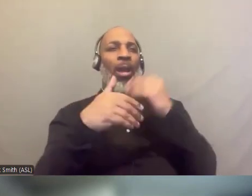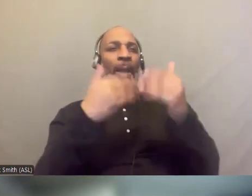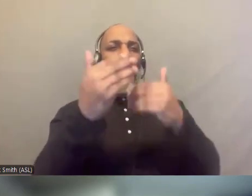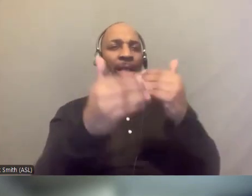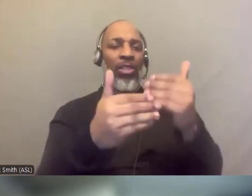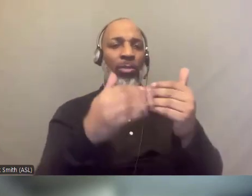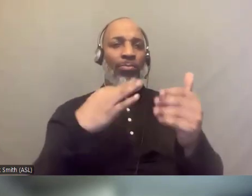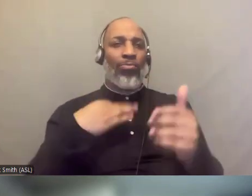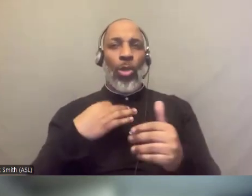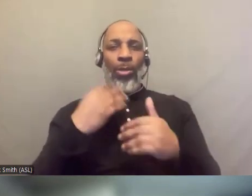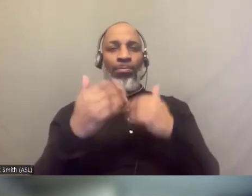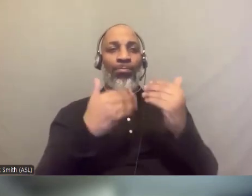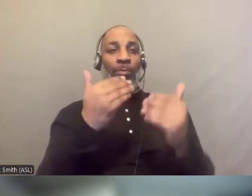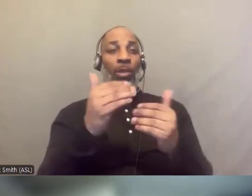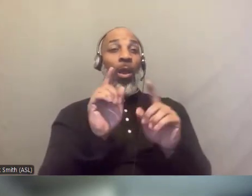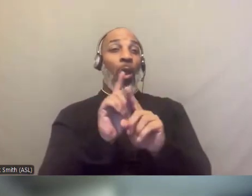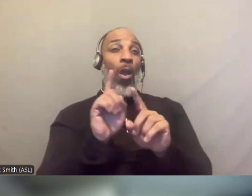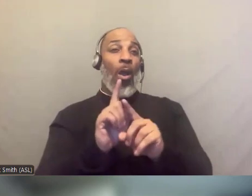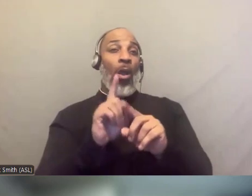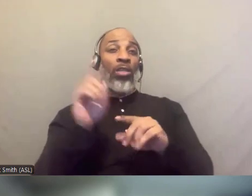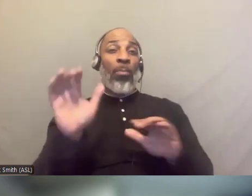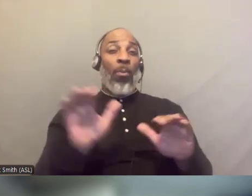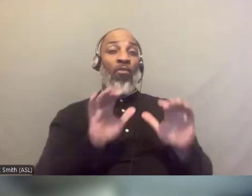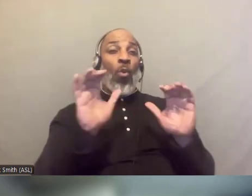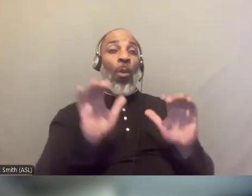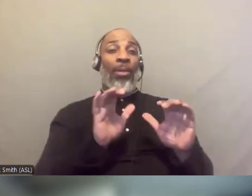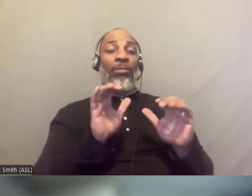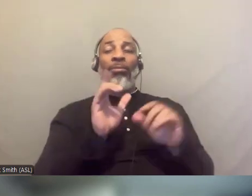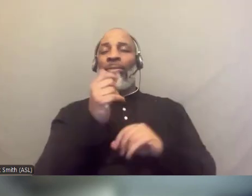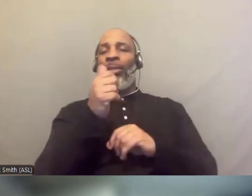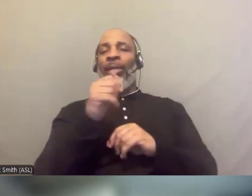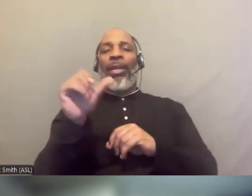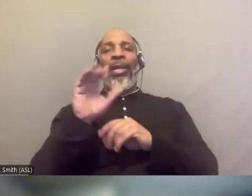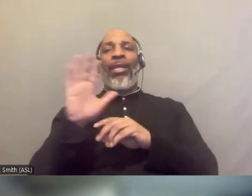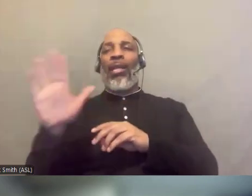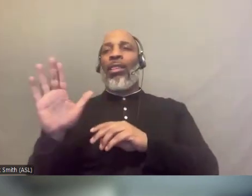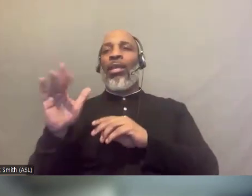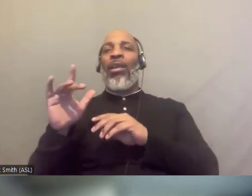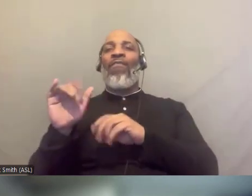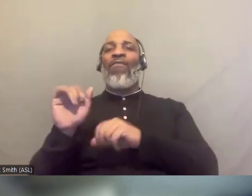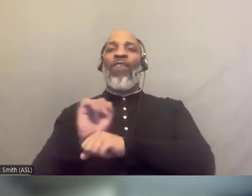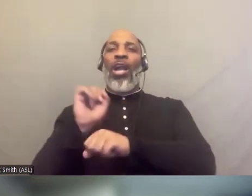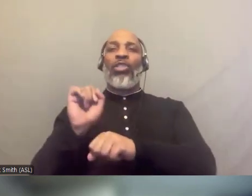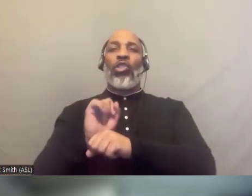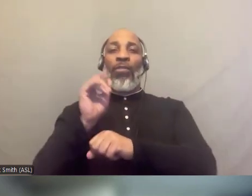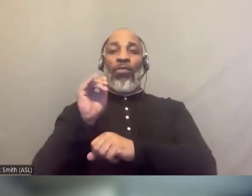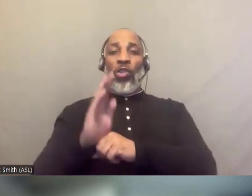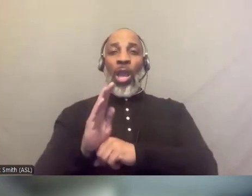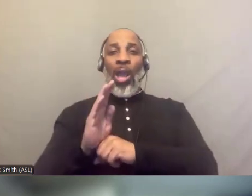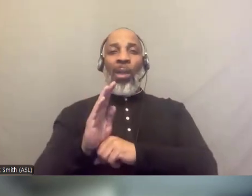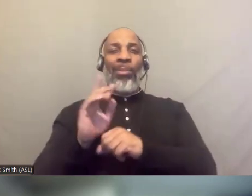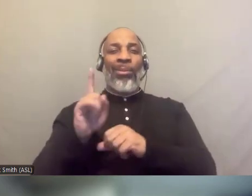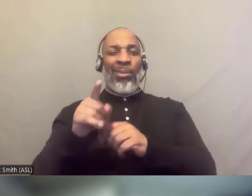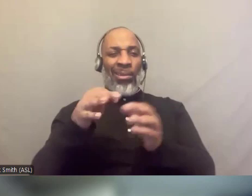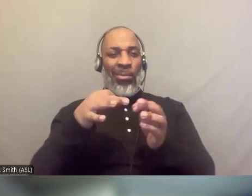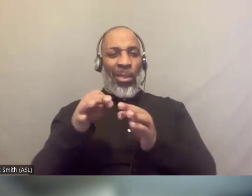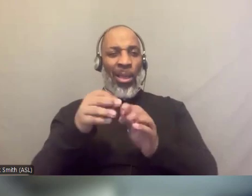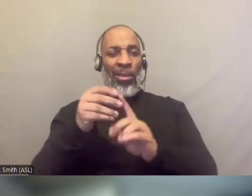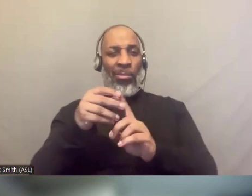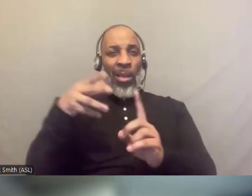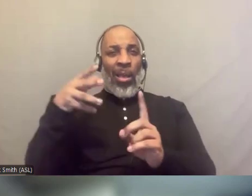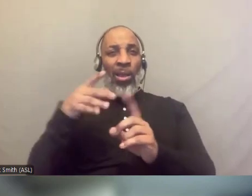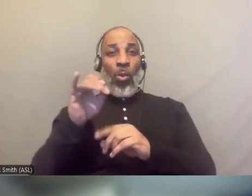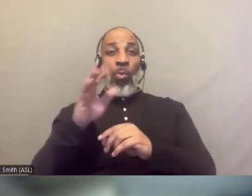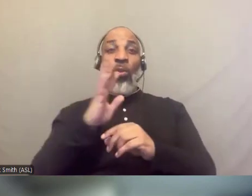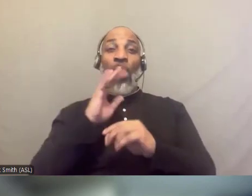process and also to perform any of the essential functions of the job. So just to break that down, when we